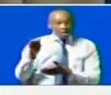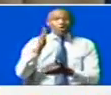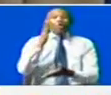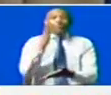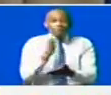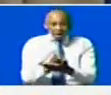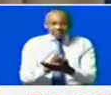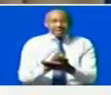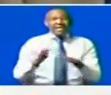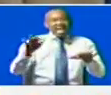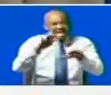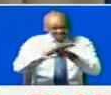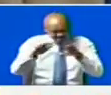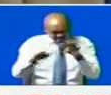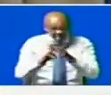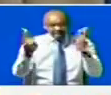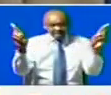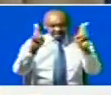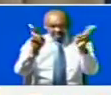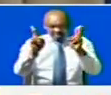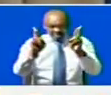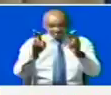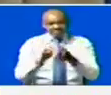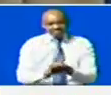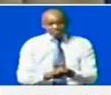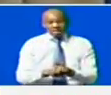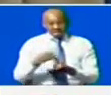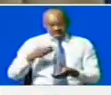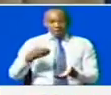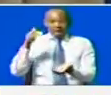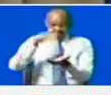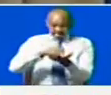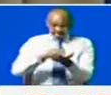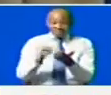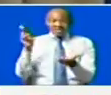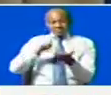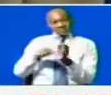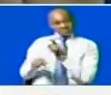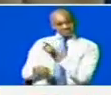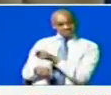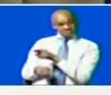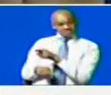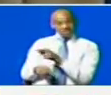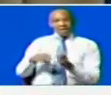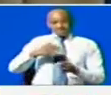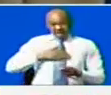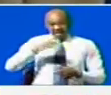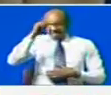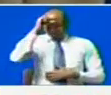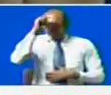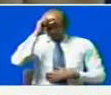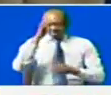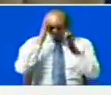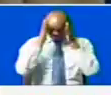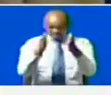confirmed that all arrangements are in place. And I once again reiterate my administration's